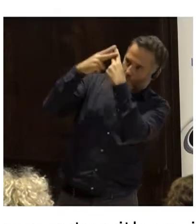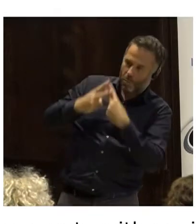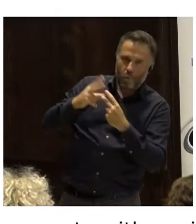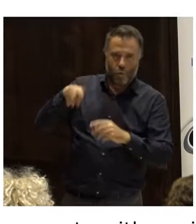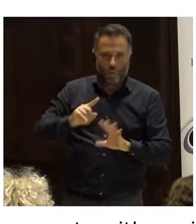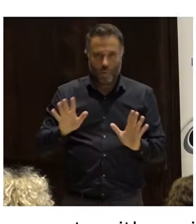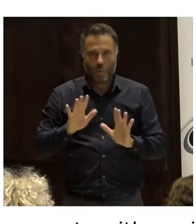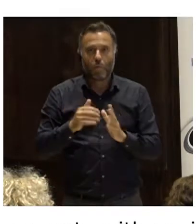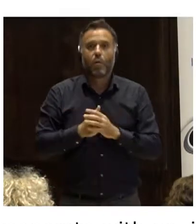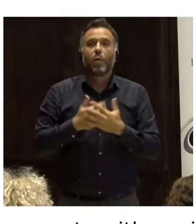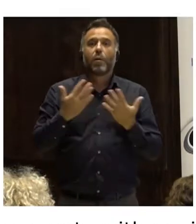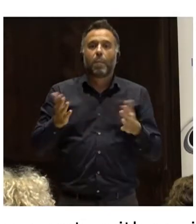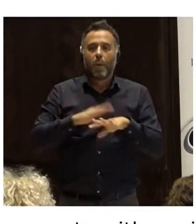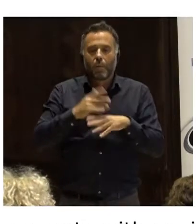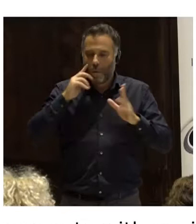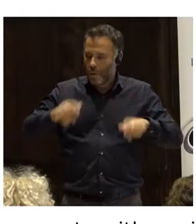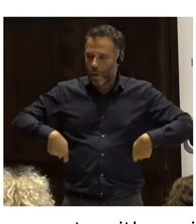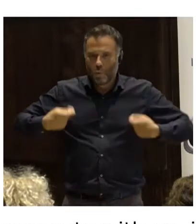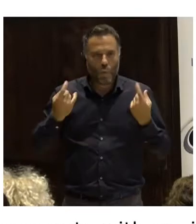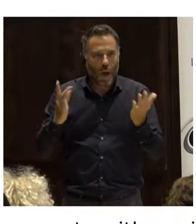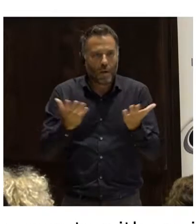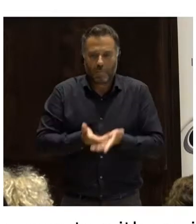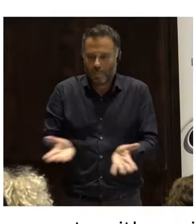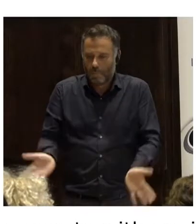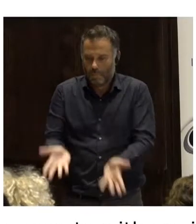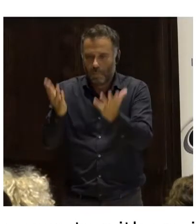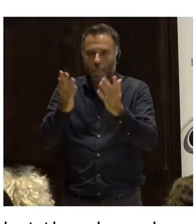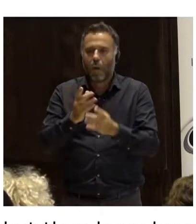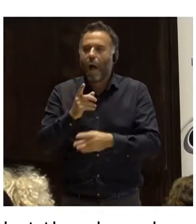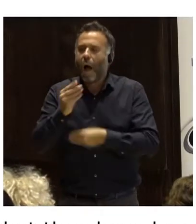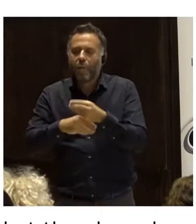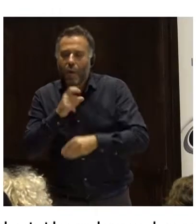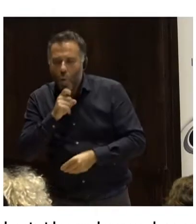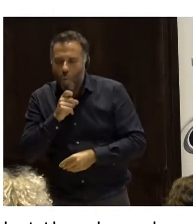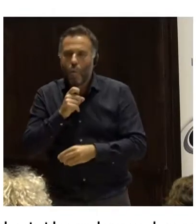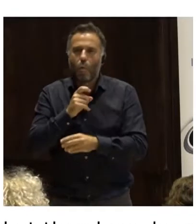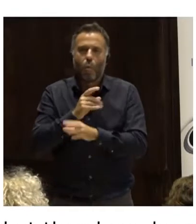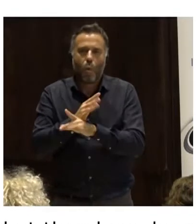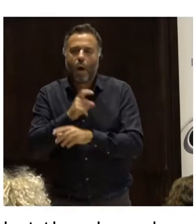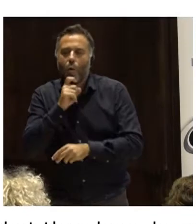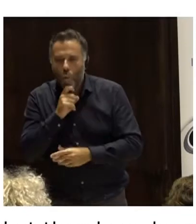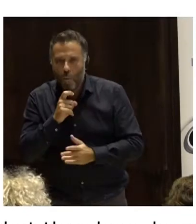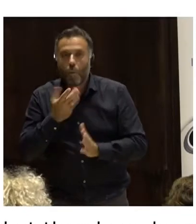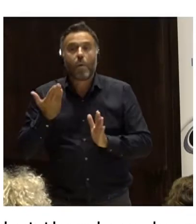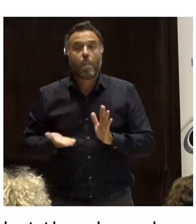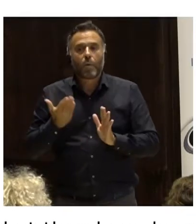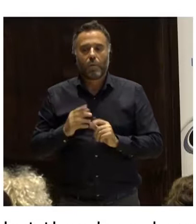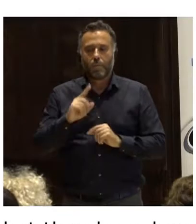what they are doing and how they are doing it is important or not important for their